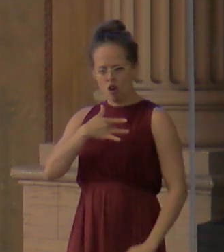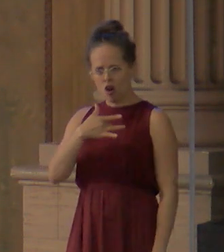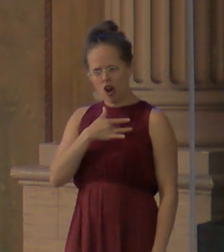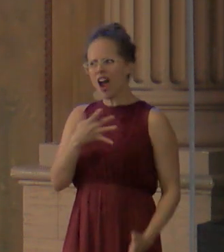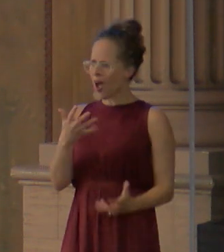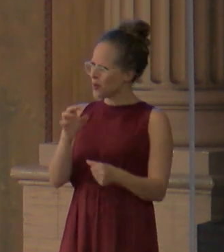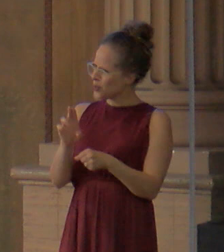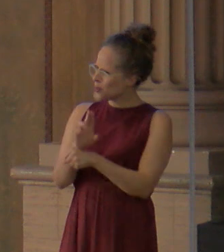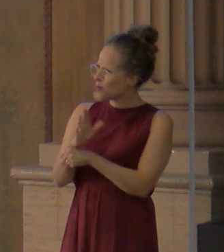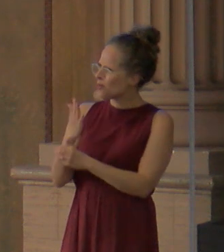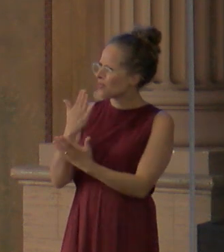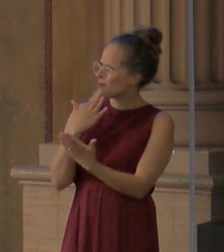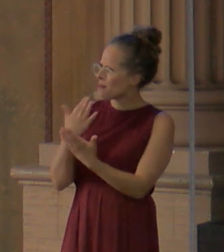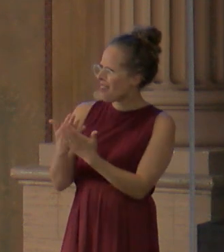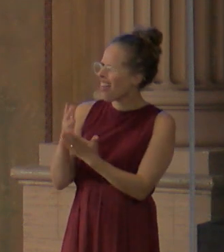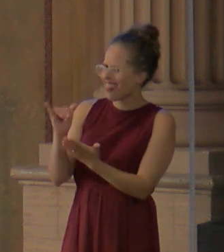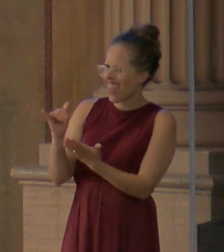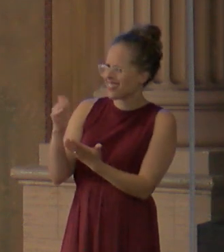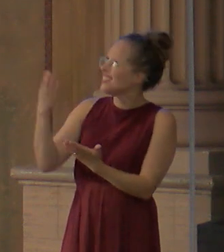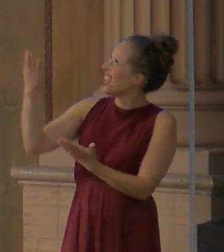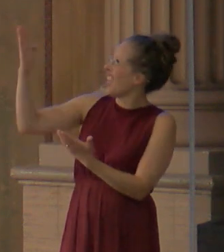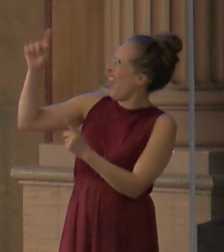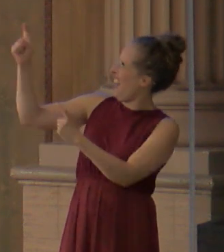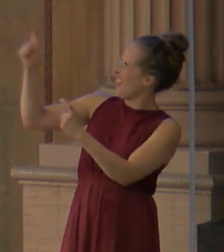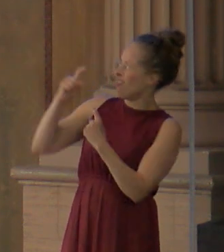well. It's a responsibility God's given me.